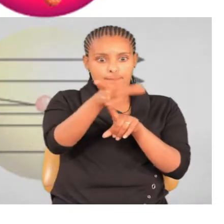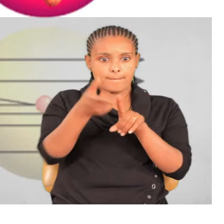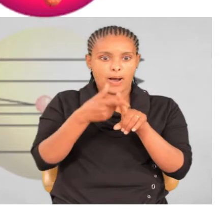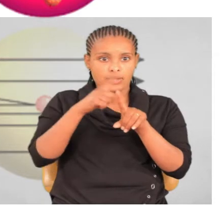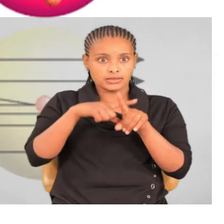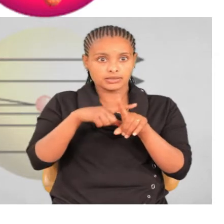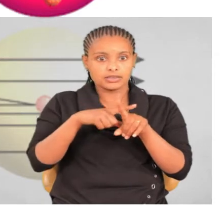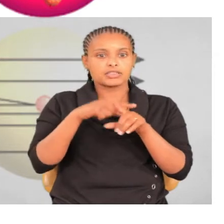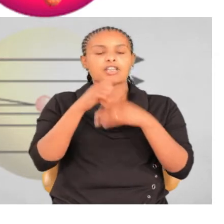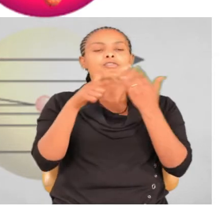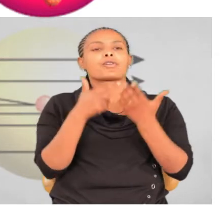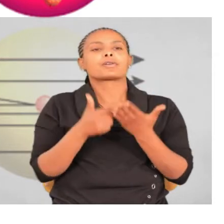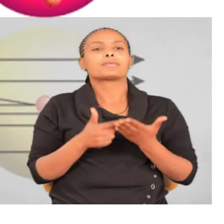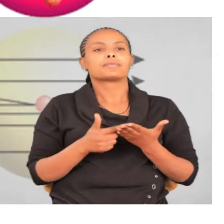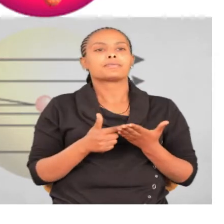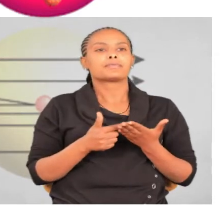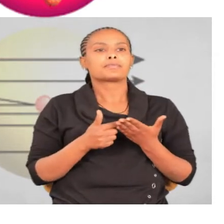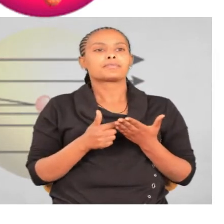Therefore,